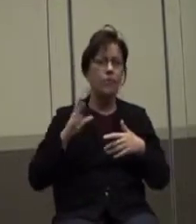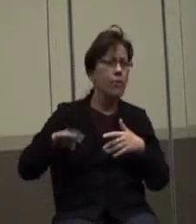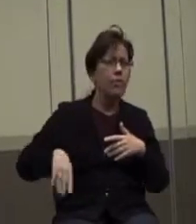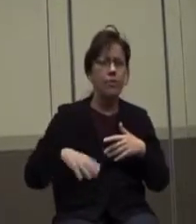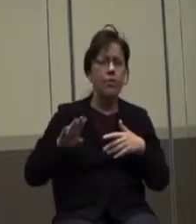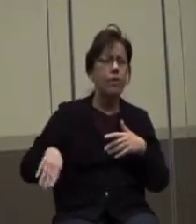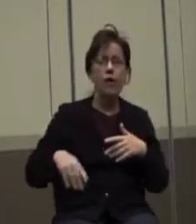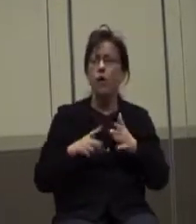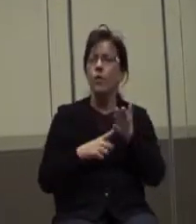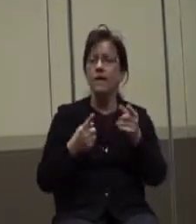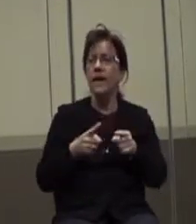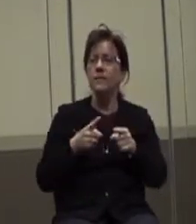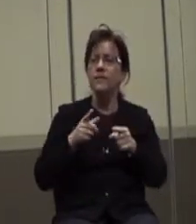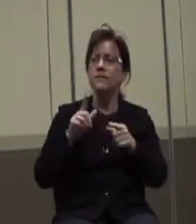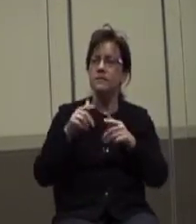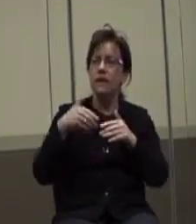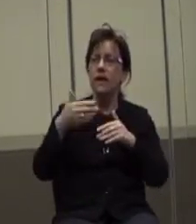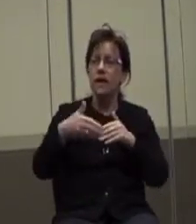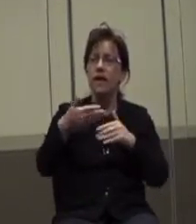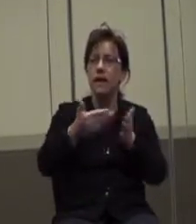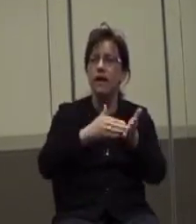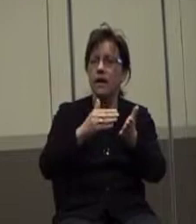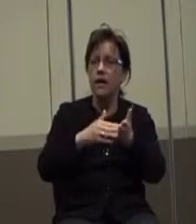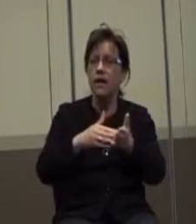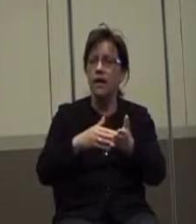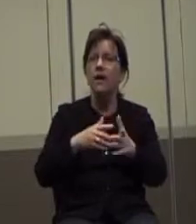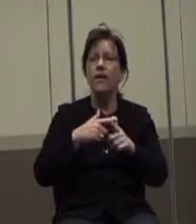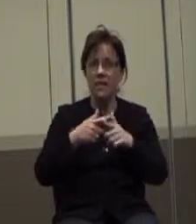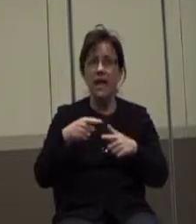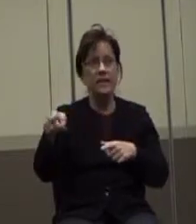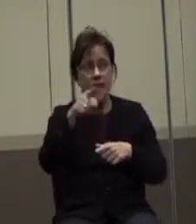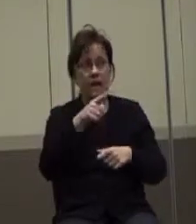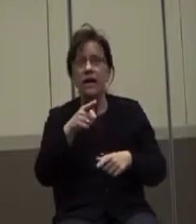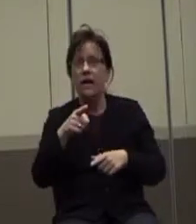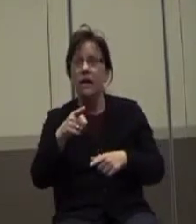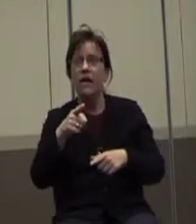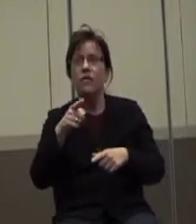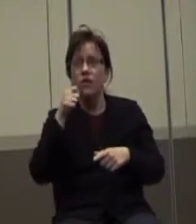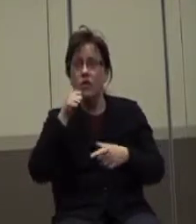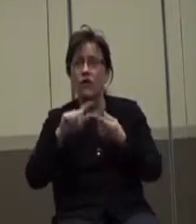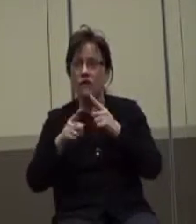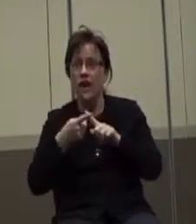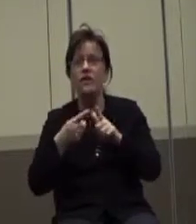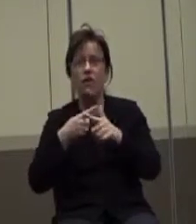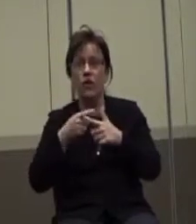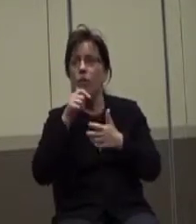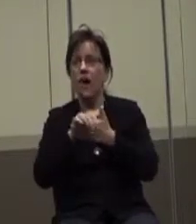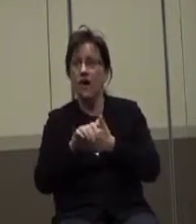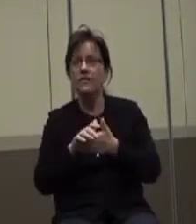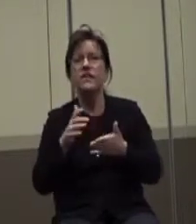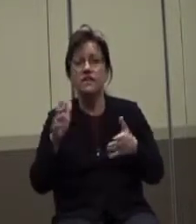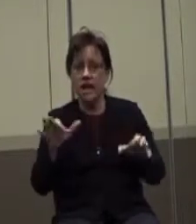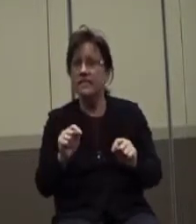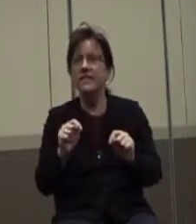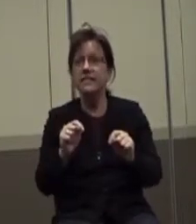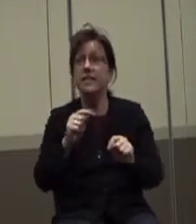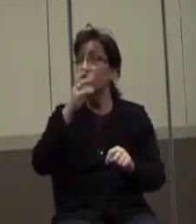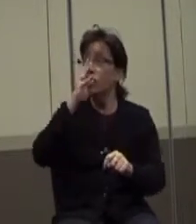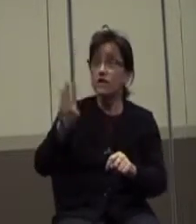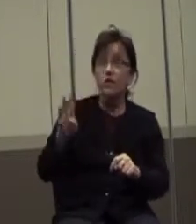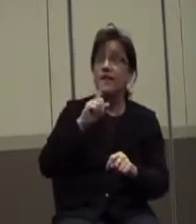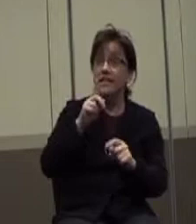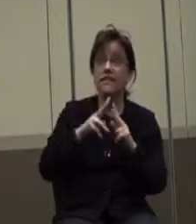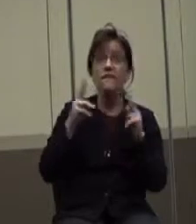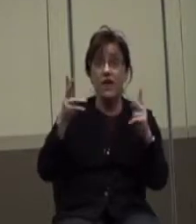off, what happens after a while? You take out the garbage, right? Right? Ignoring is incredibly